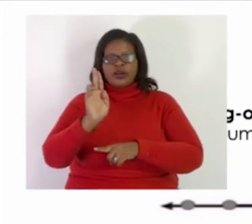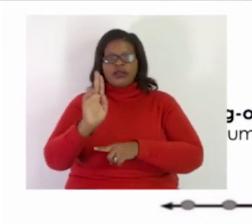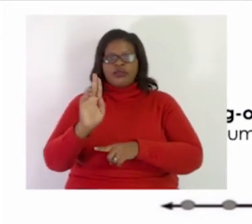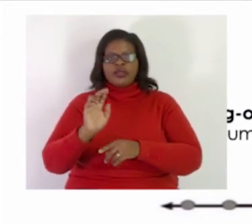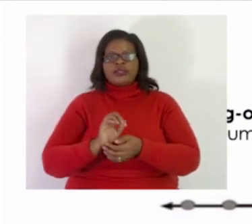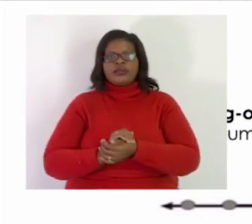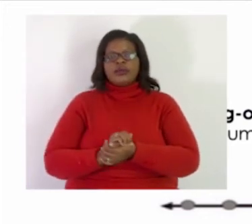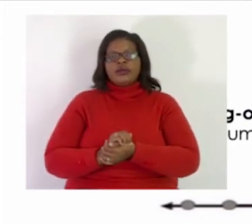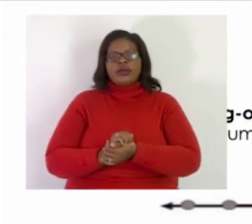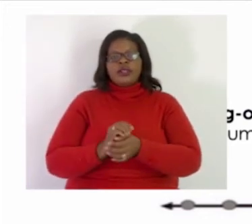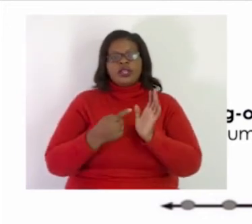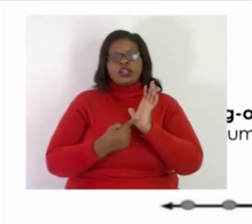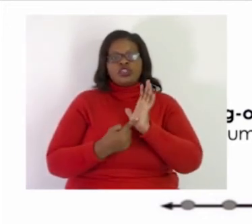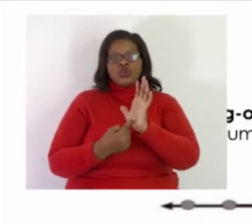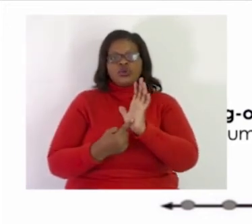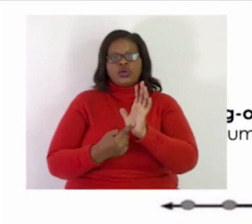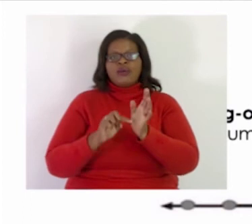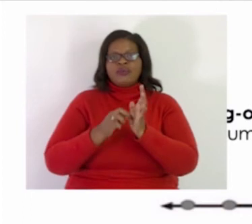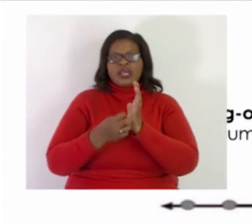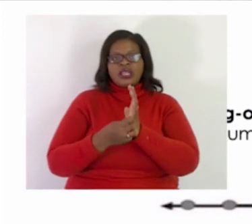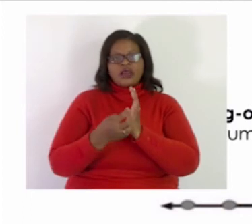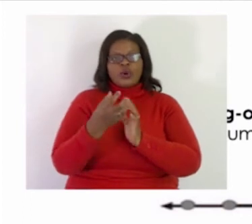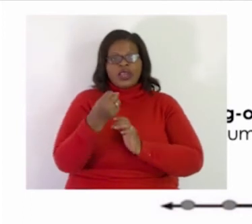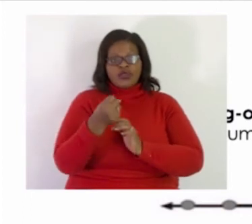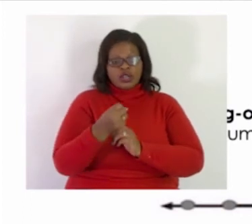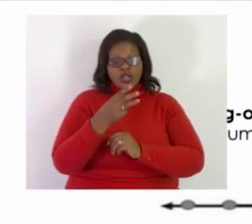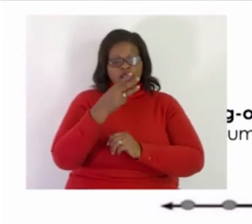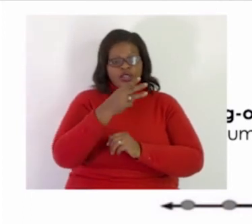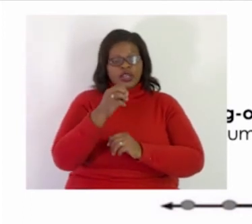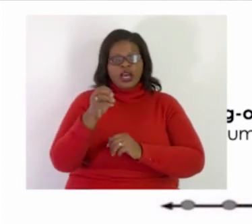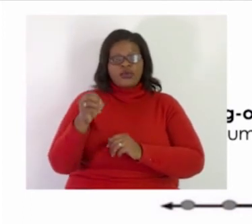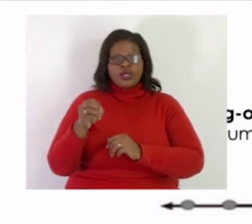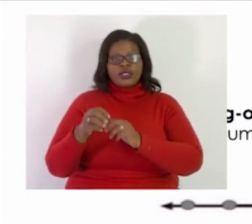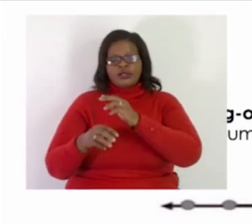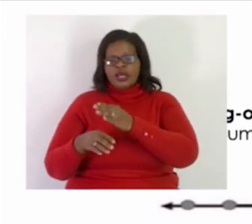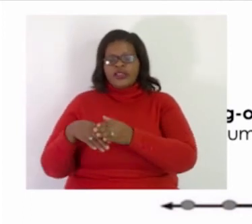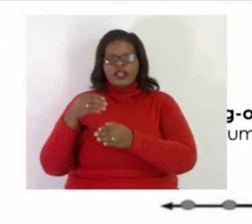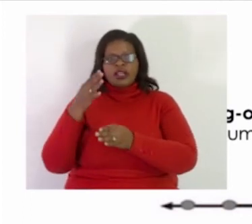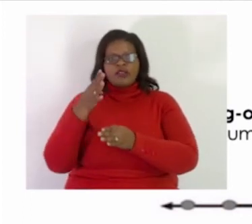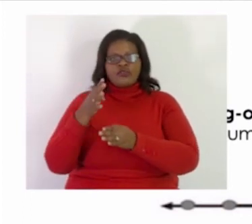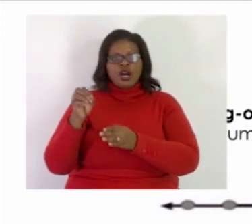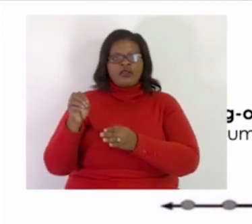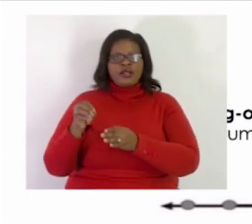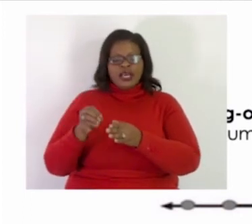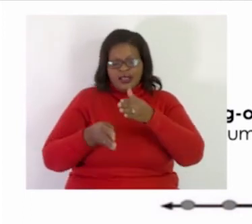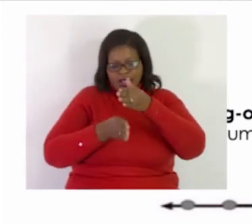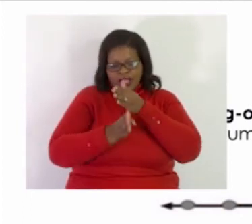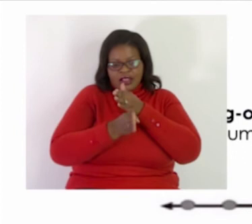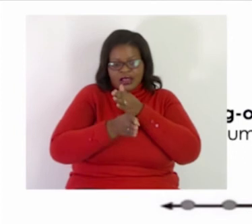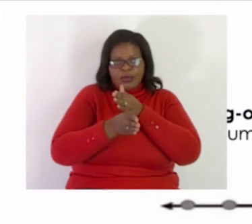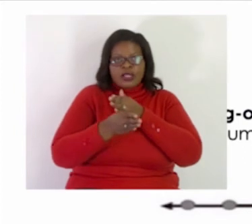namely, there is a 300, there is a 400, In the middle, there is